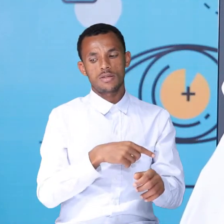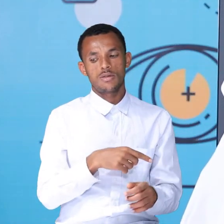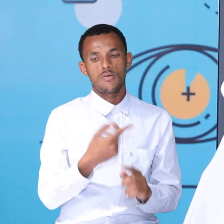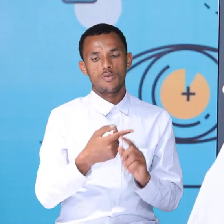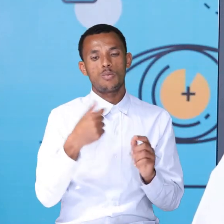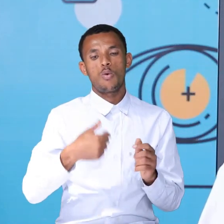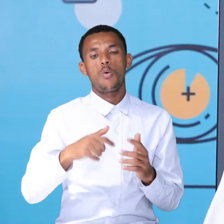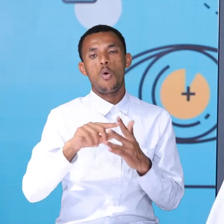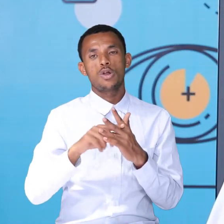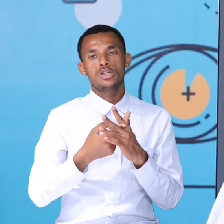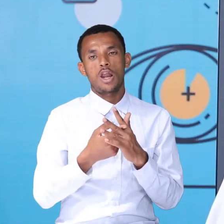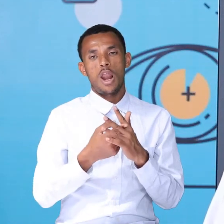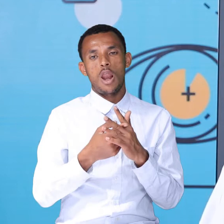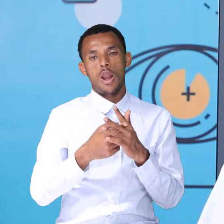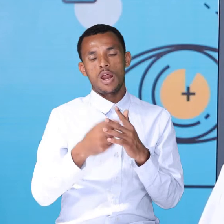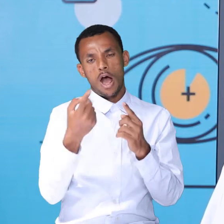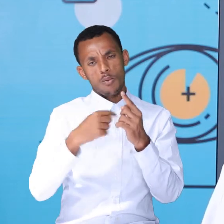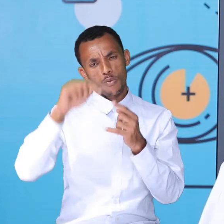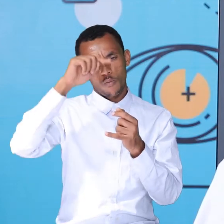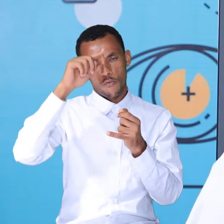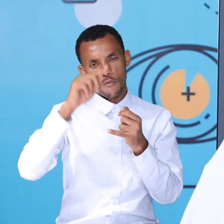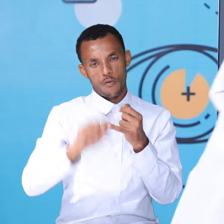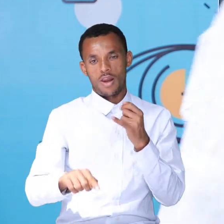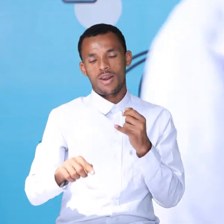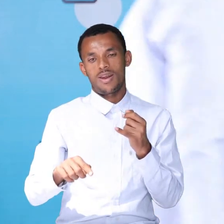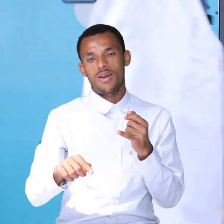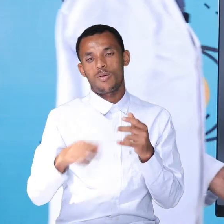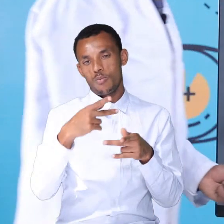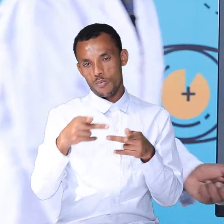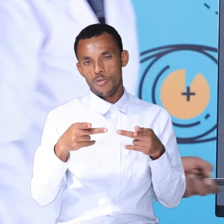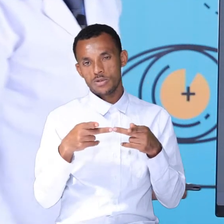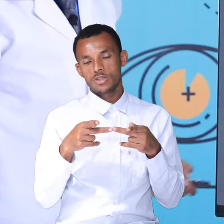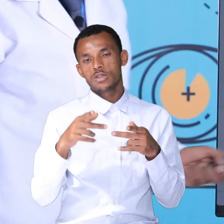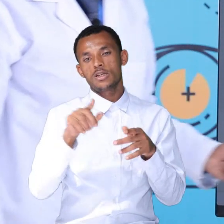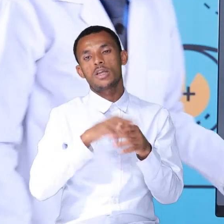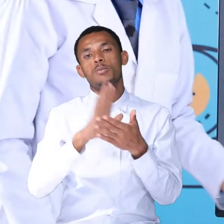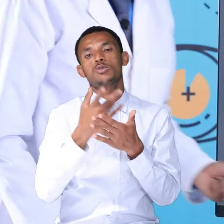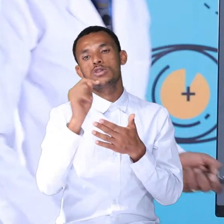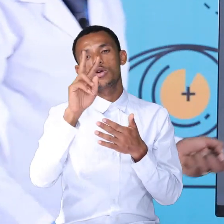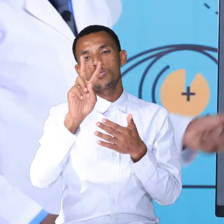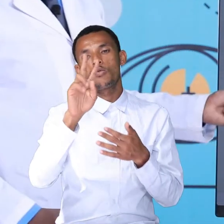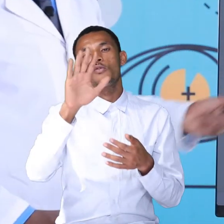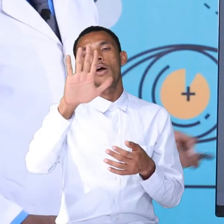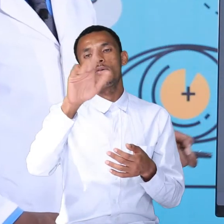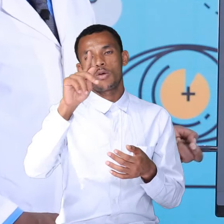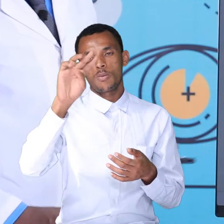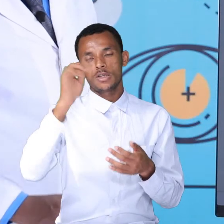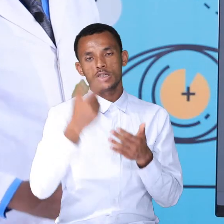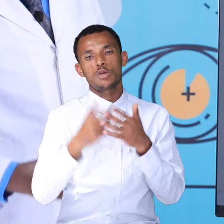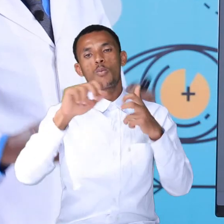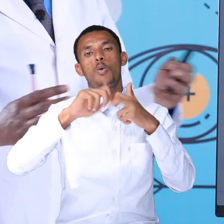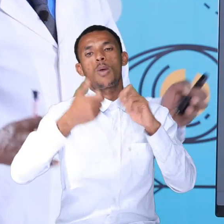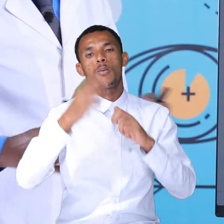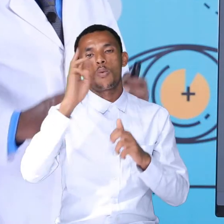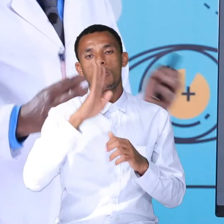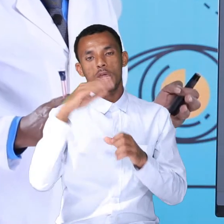the original position up to the final the position, the distance between the two will be equal to 5 kilometers. So this problem